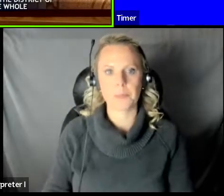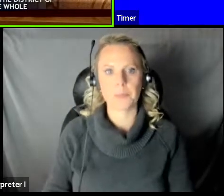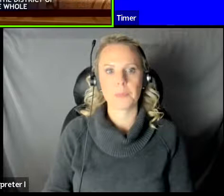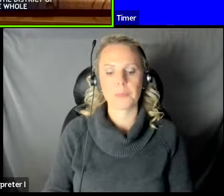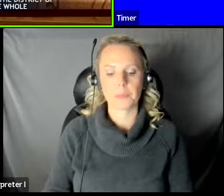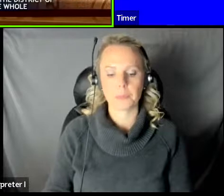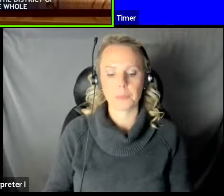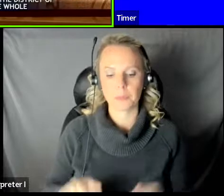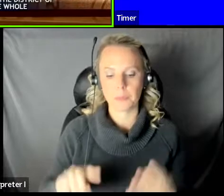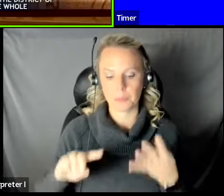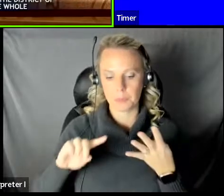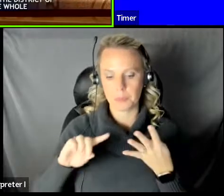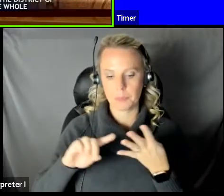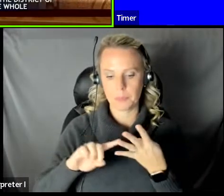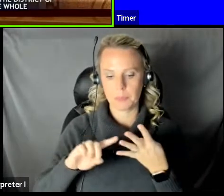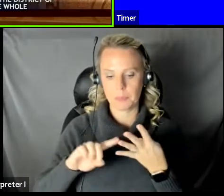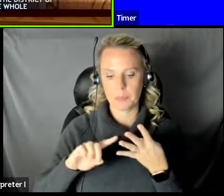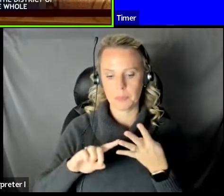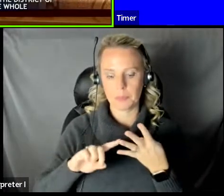PR